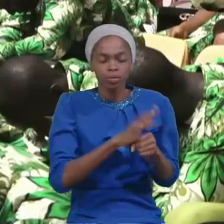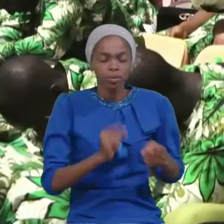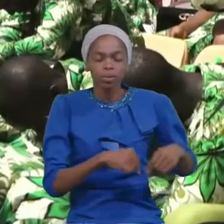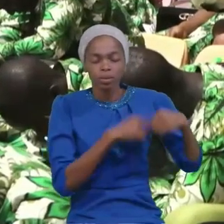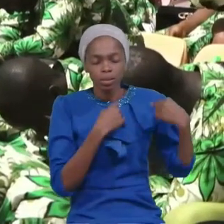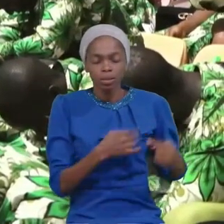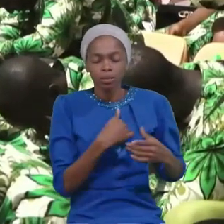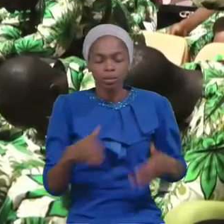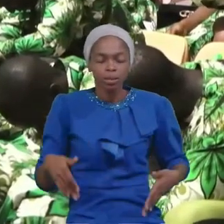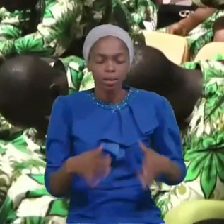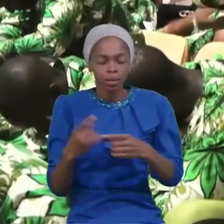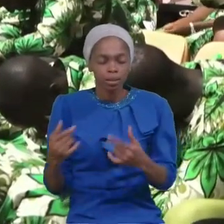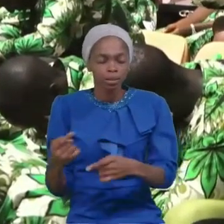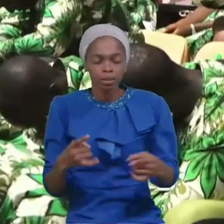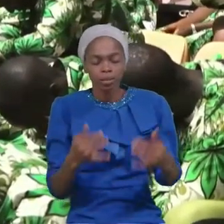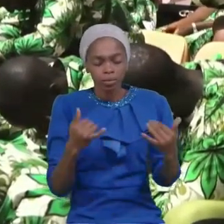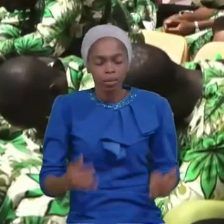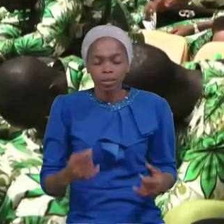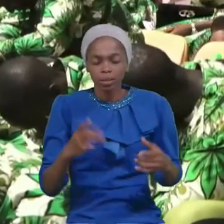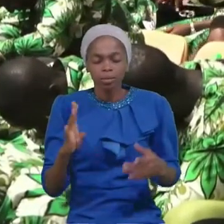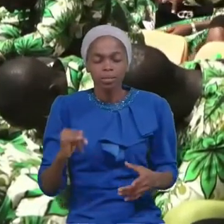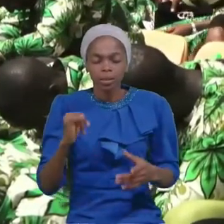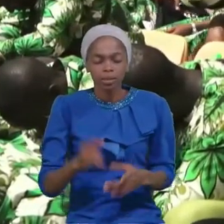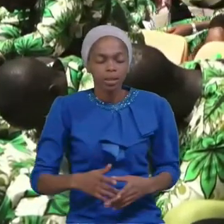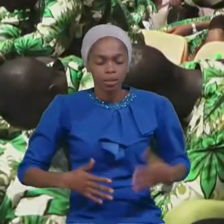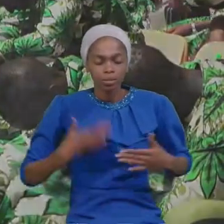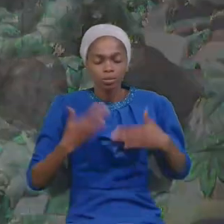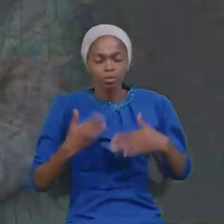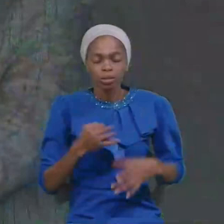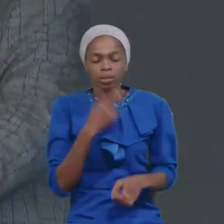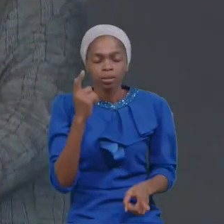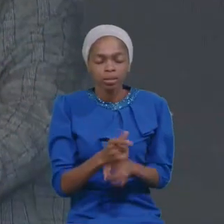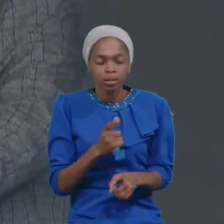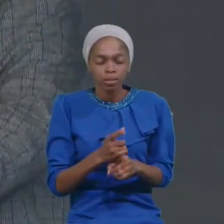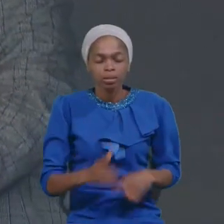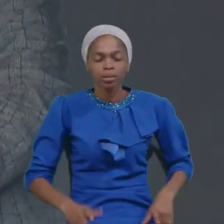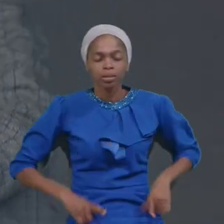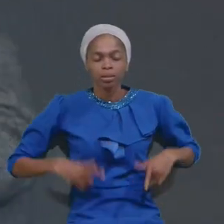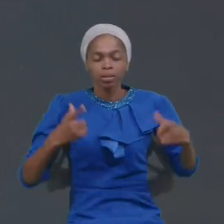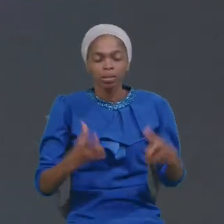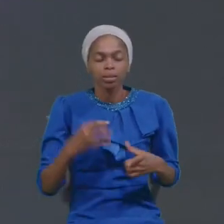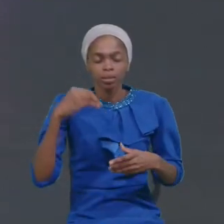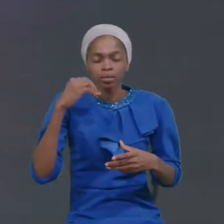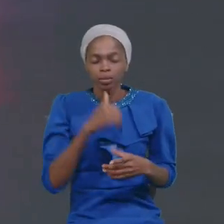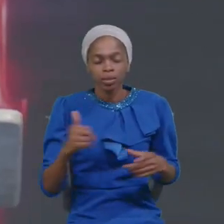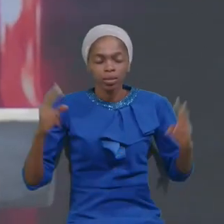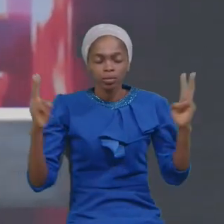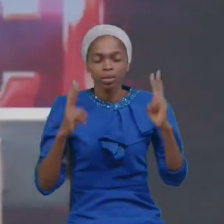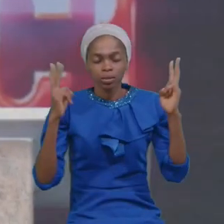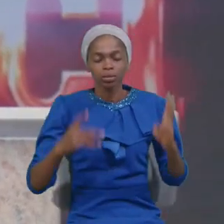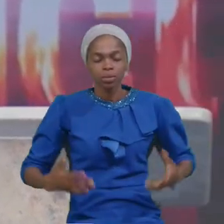live a victorious life, even from now on in Jesus' name. I pray